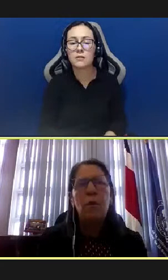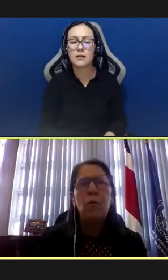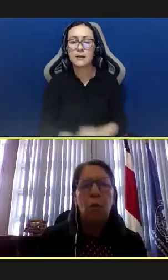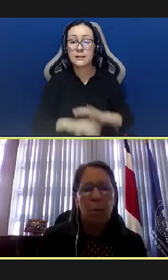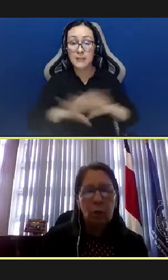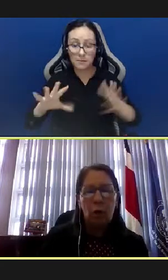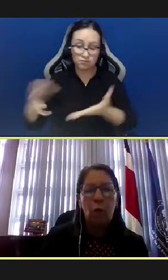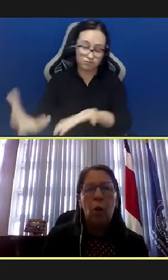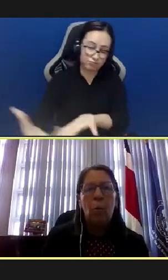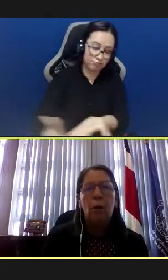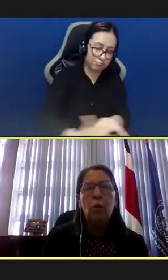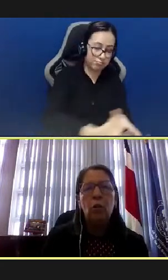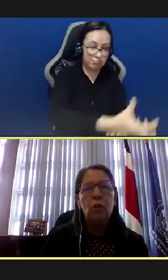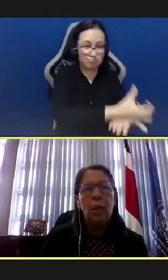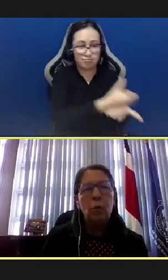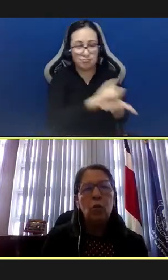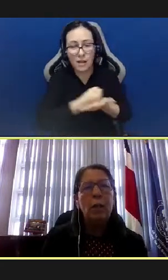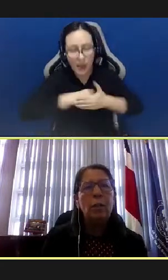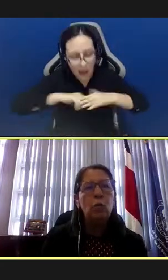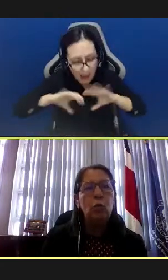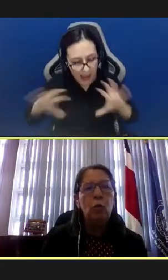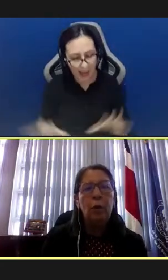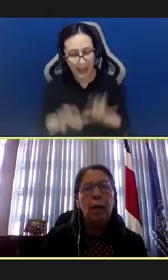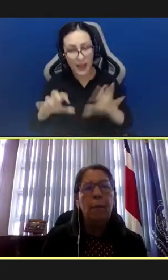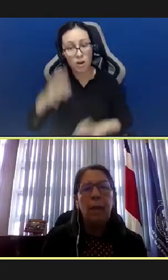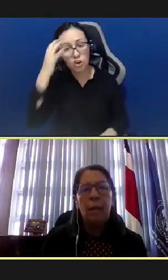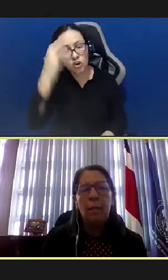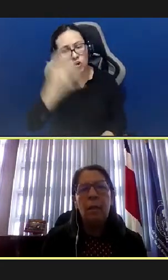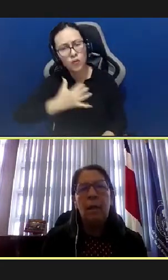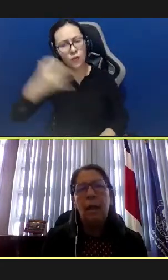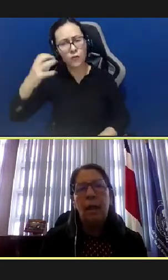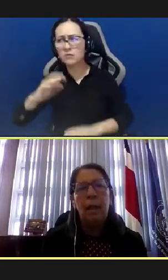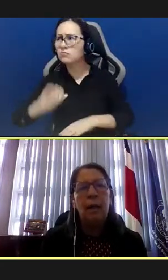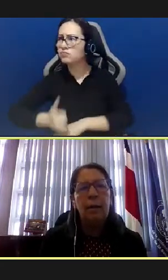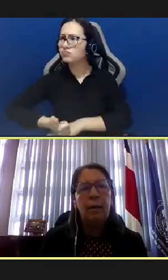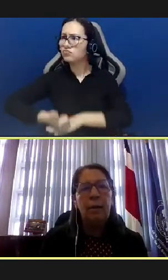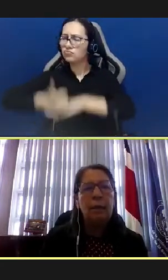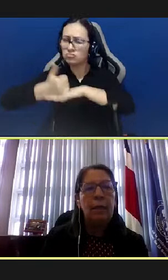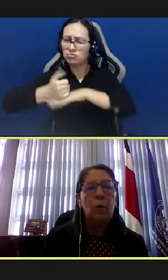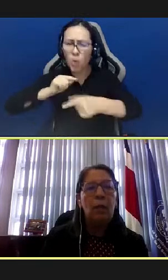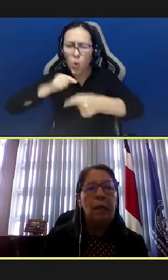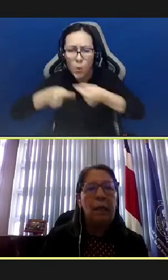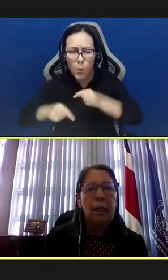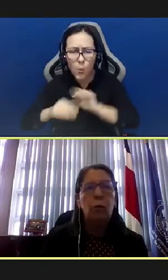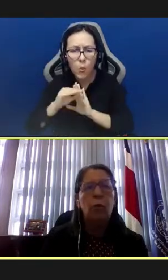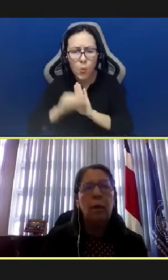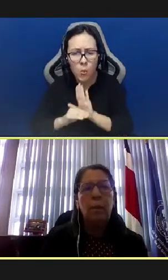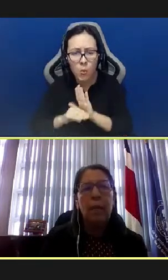what measures have we adopted as a result of the information gleaned?